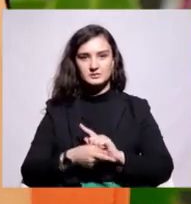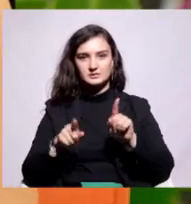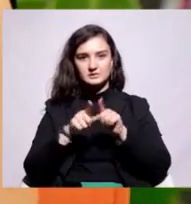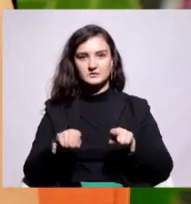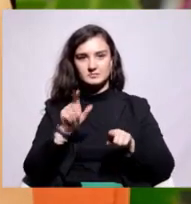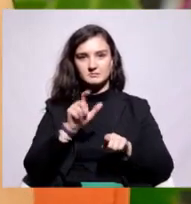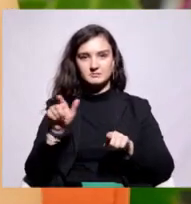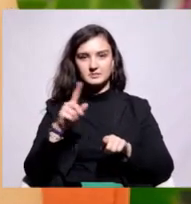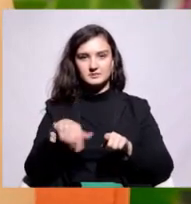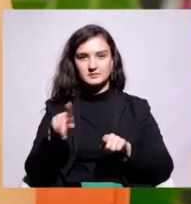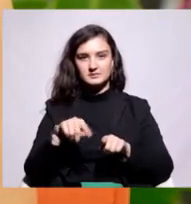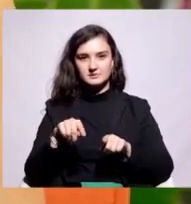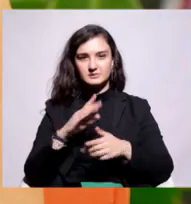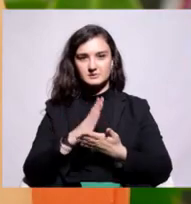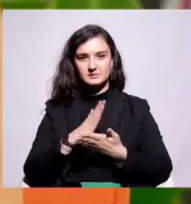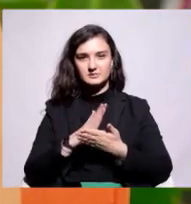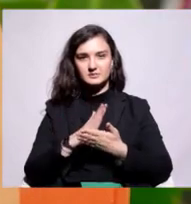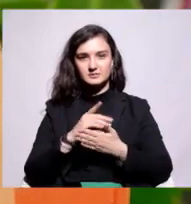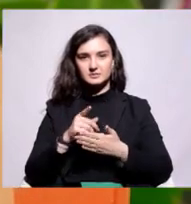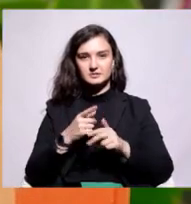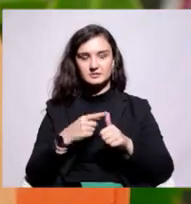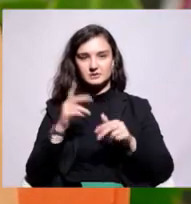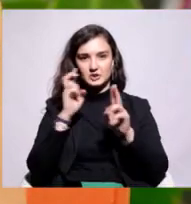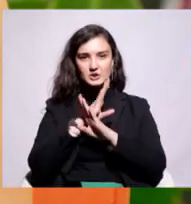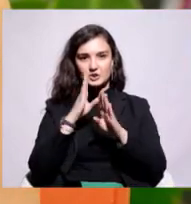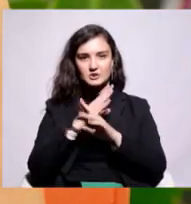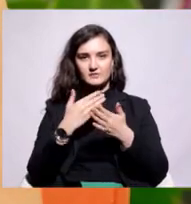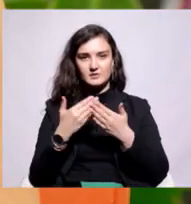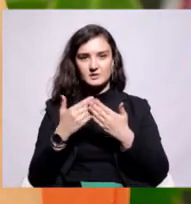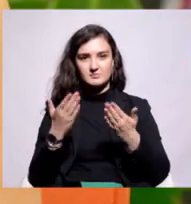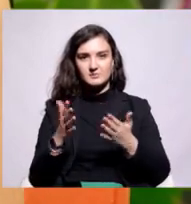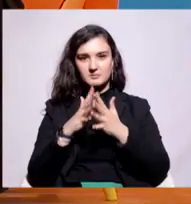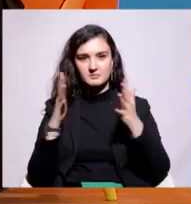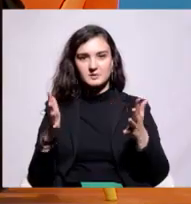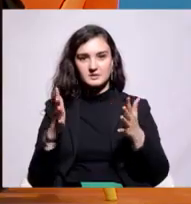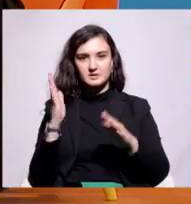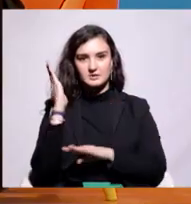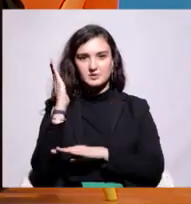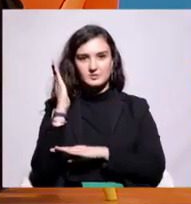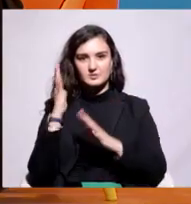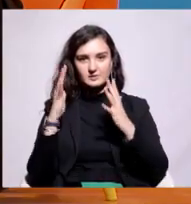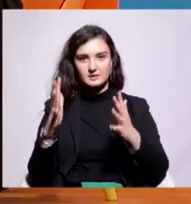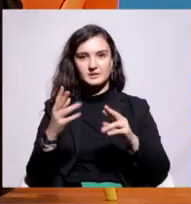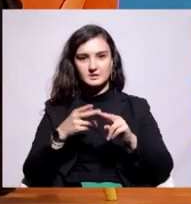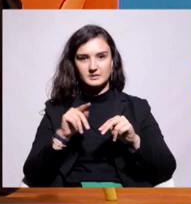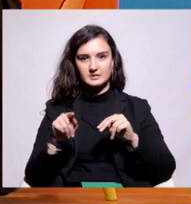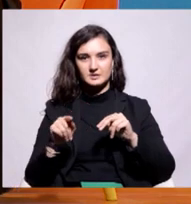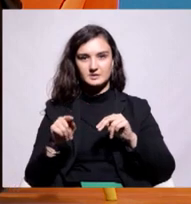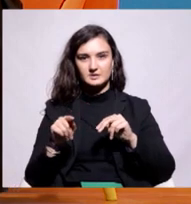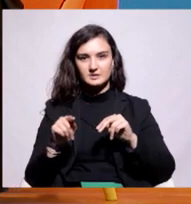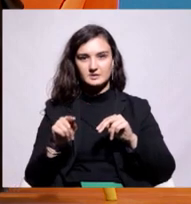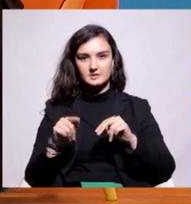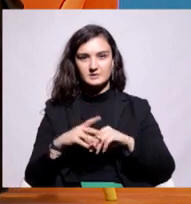also people are altering the nature. For example, the big tree that shaded the quiet